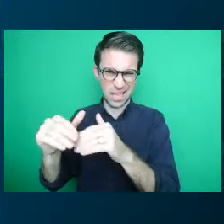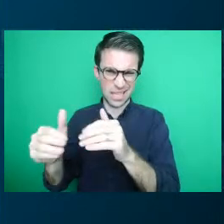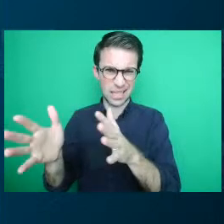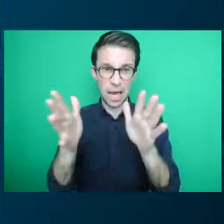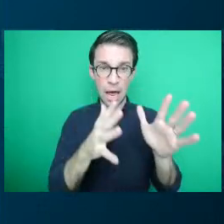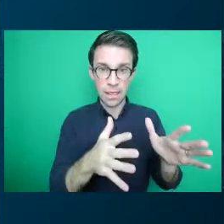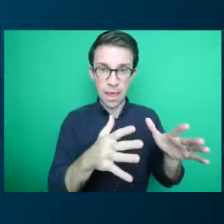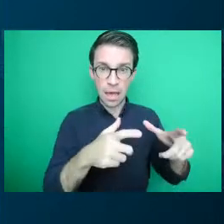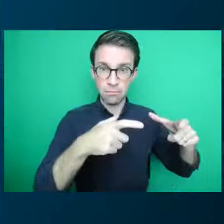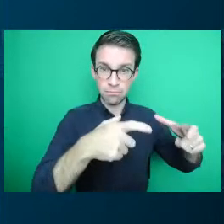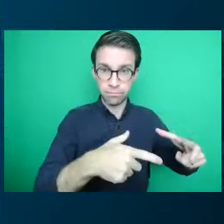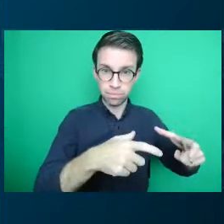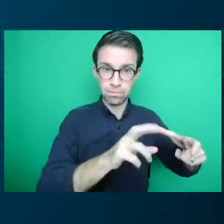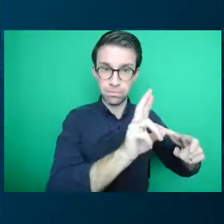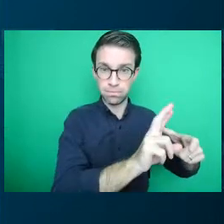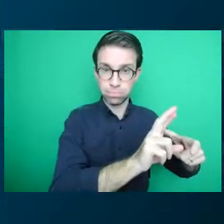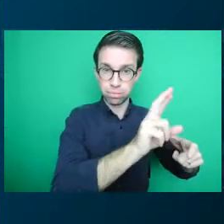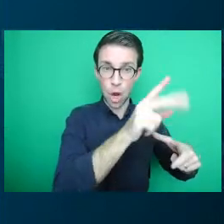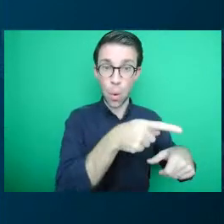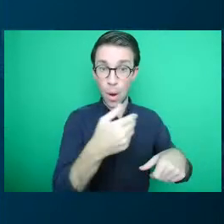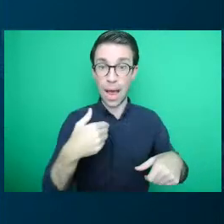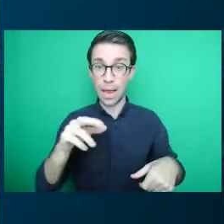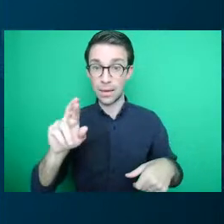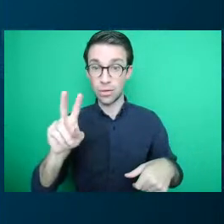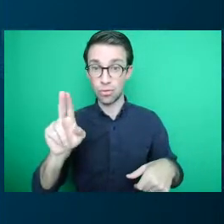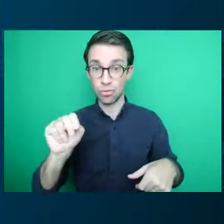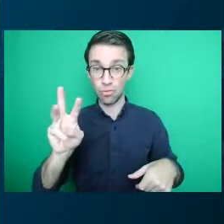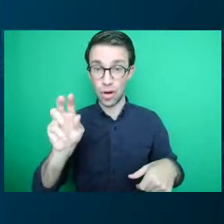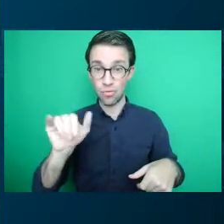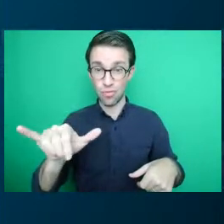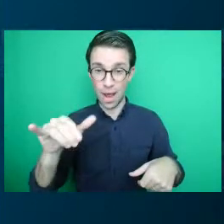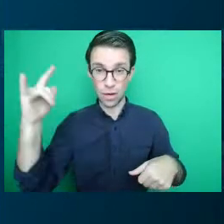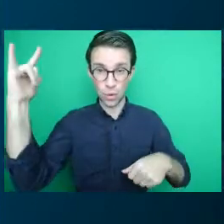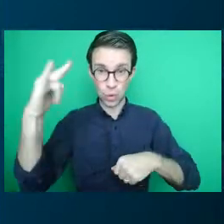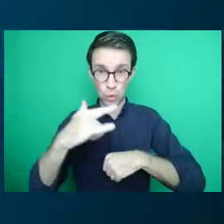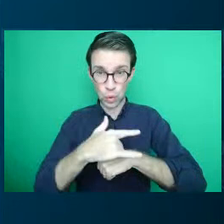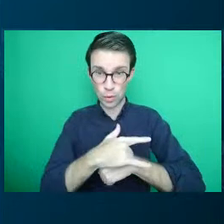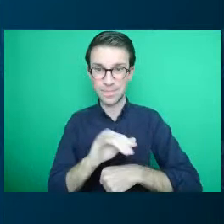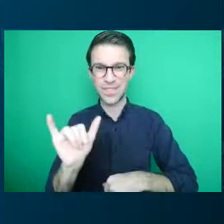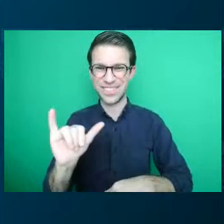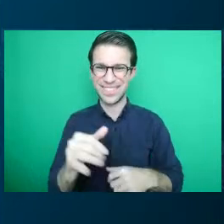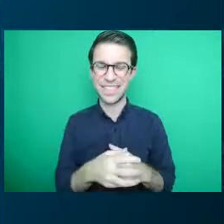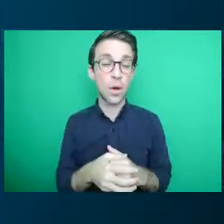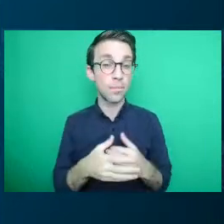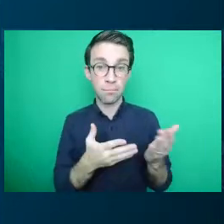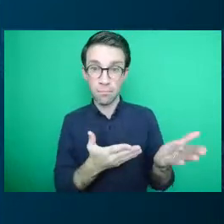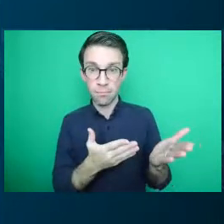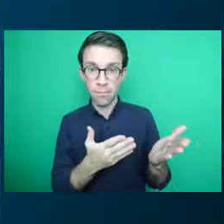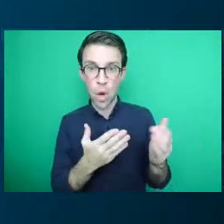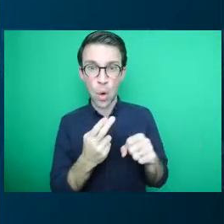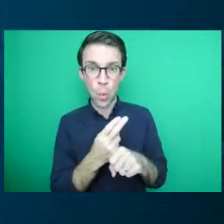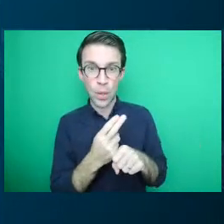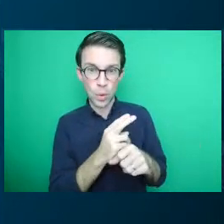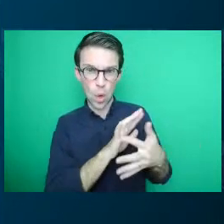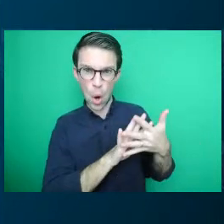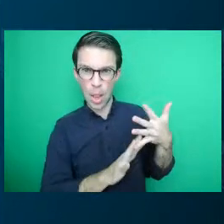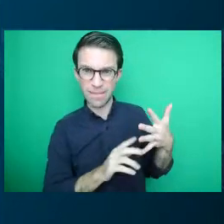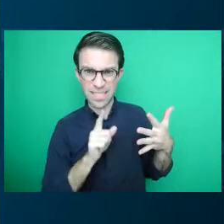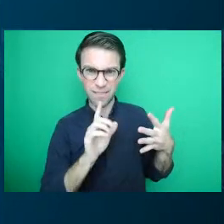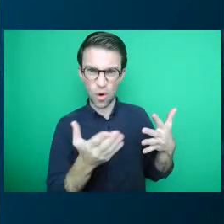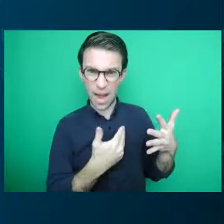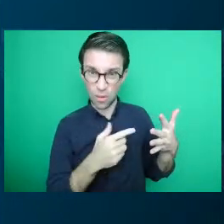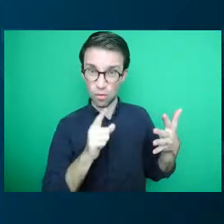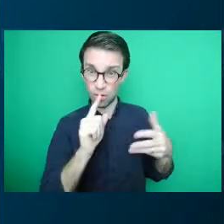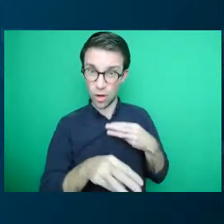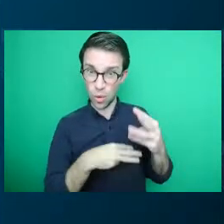So these are all sorts. Oh, yeah, there's a runway too, by the way. These are all sorts of things that we use for different types of missions in real life. But today, since we're trying